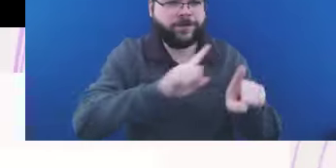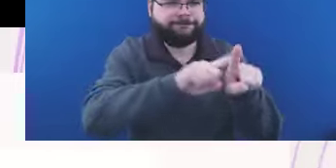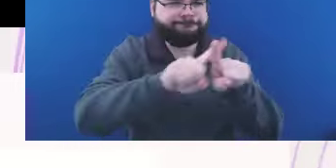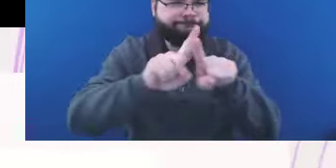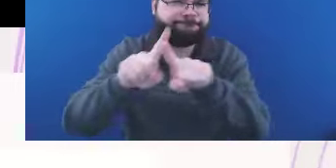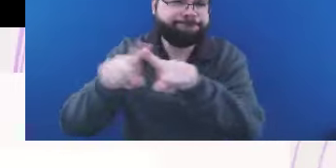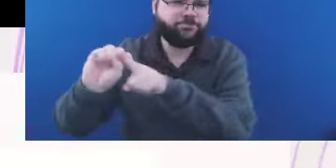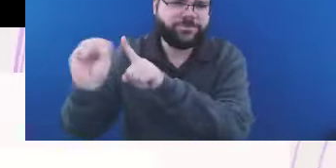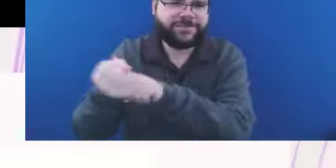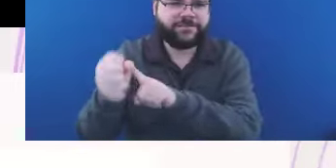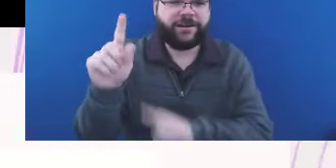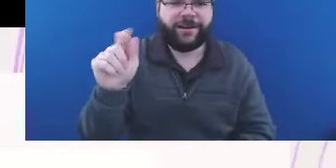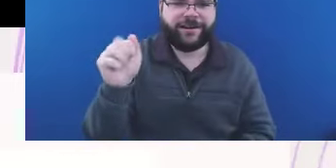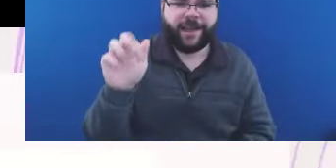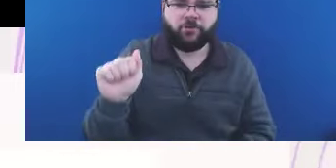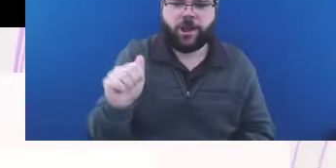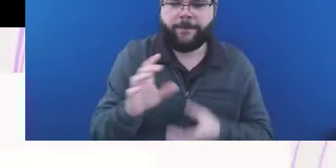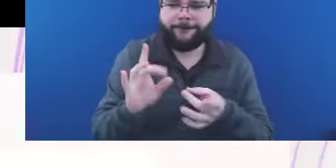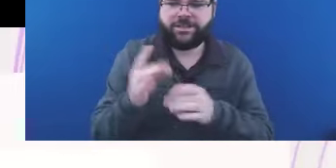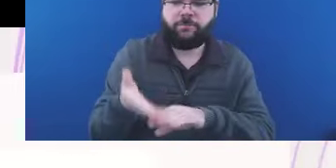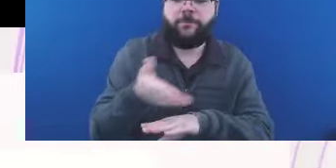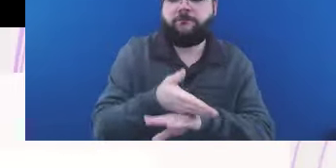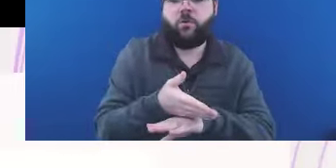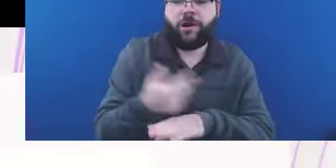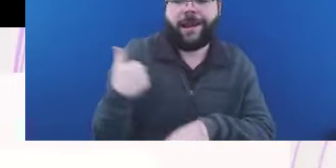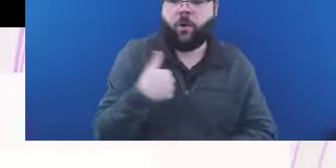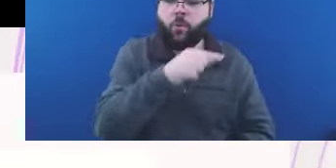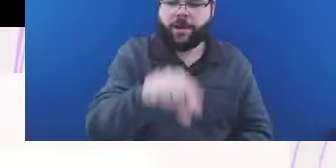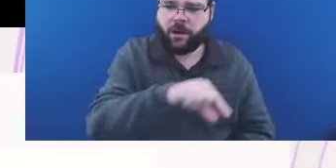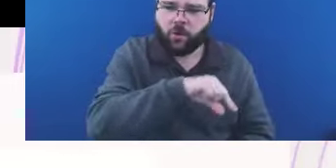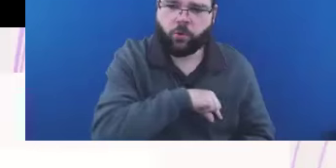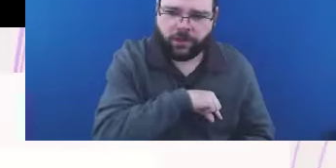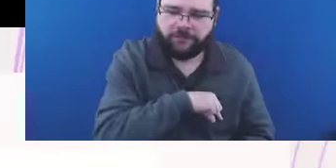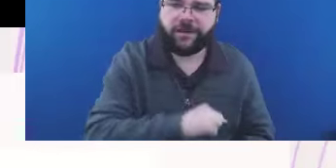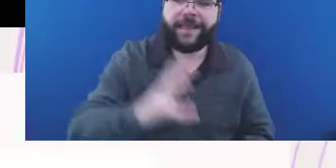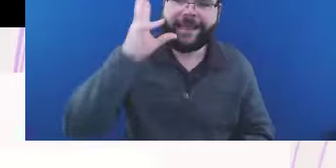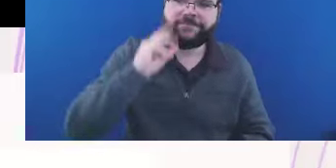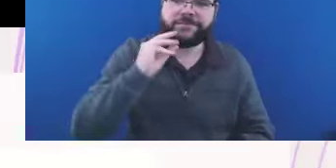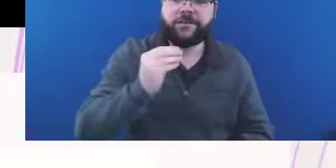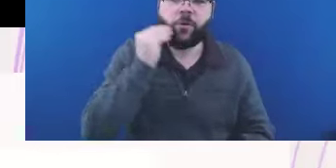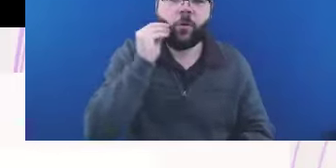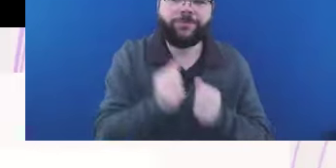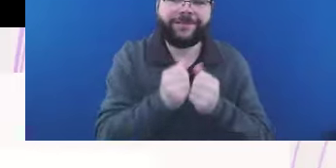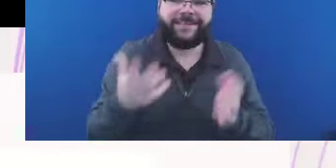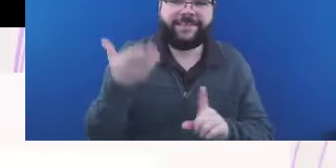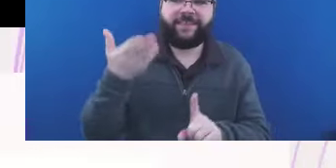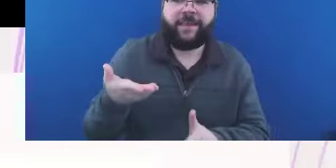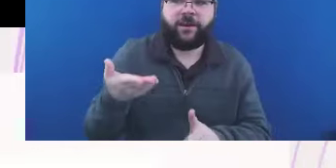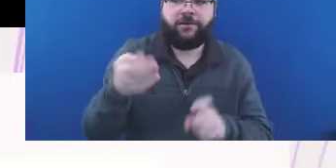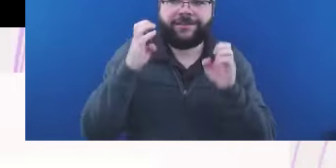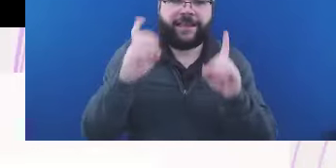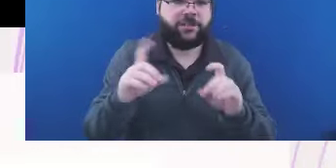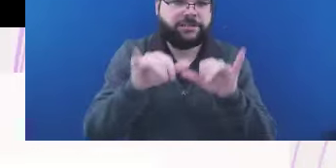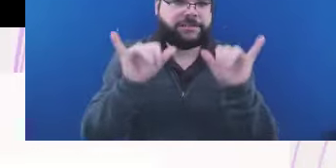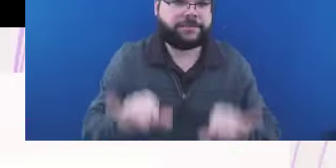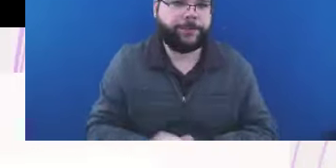circumstances that Tara mentioned earlier of how we qualify experiencing homelessness in the education system.